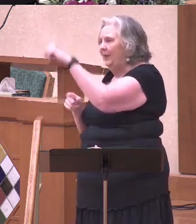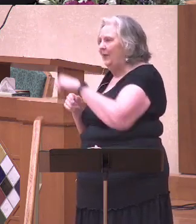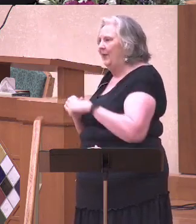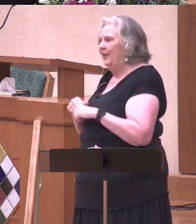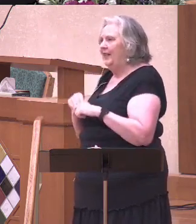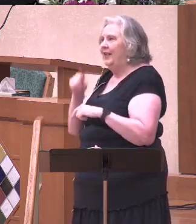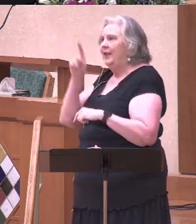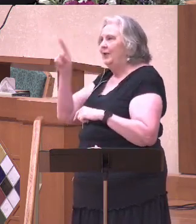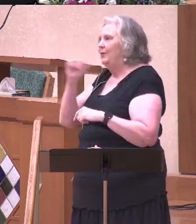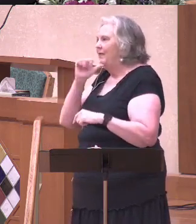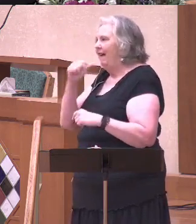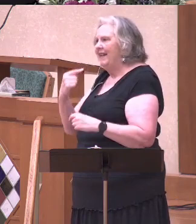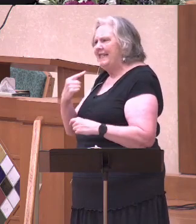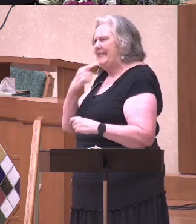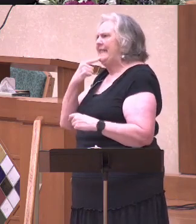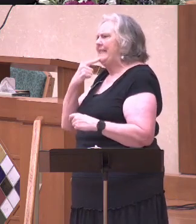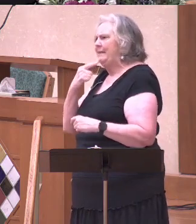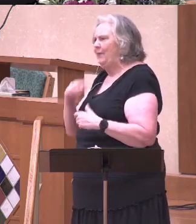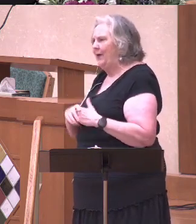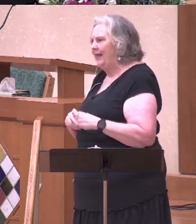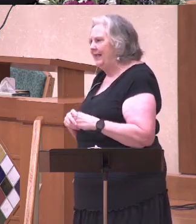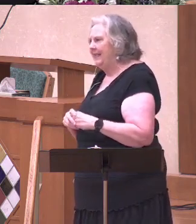and you do not disappoint.